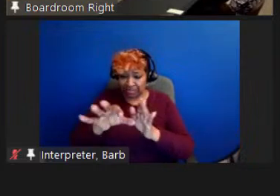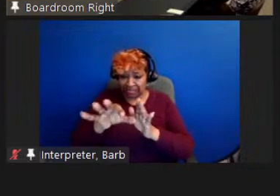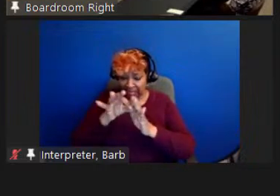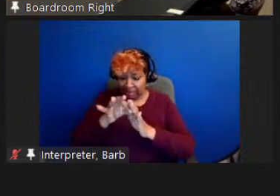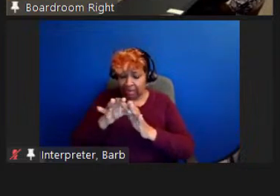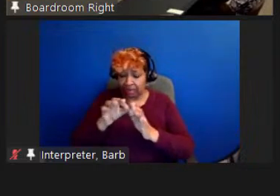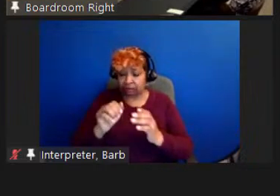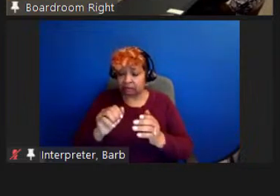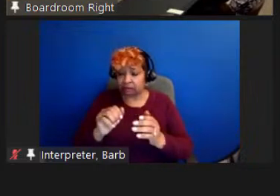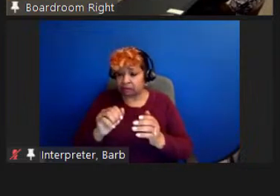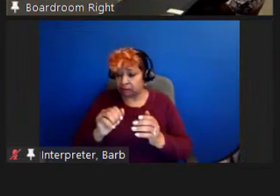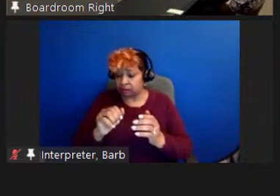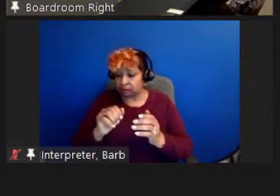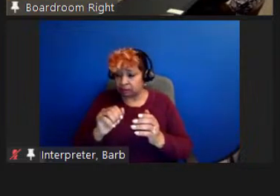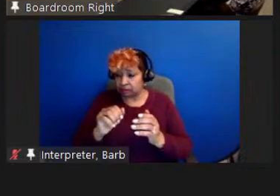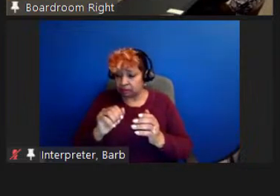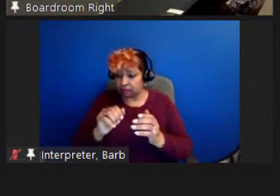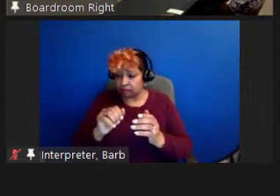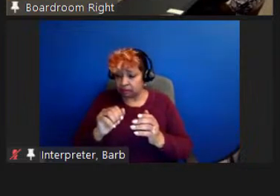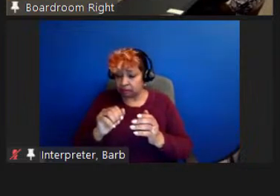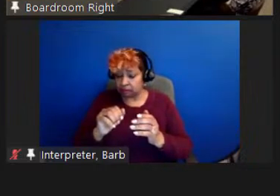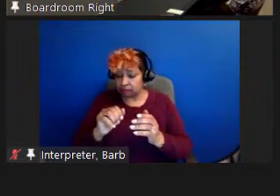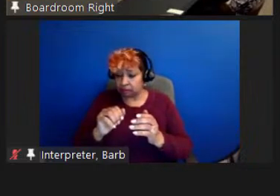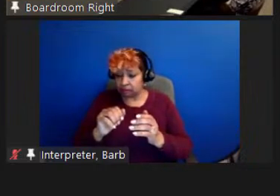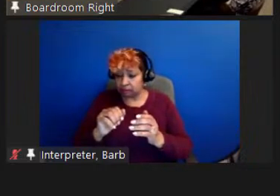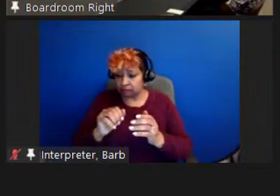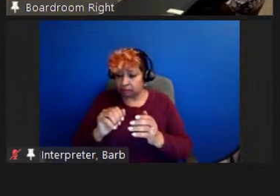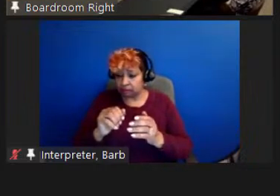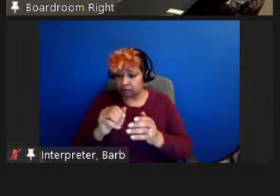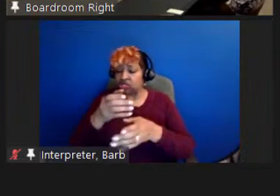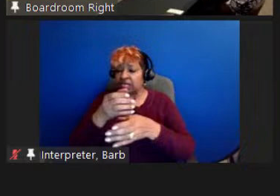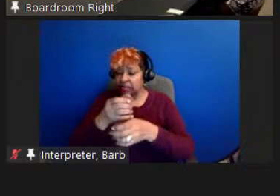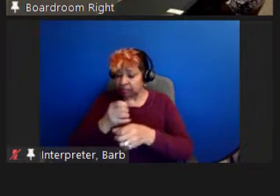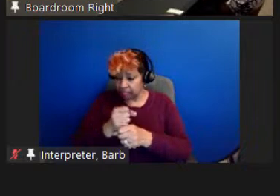of get these